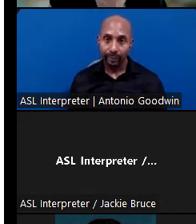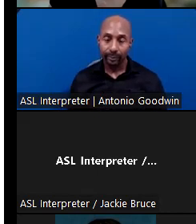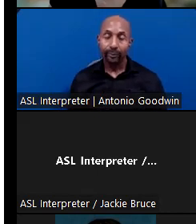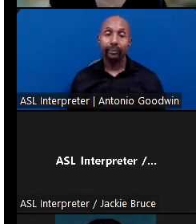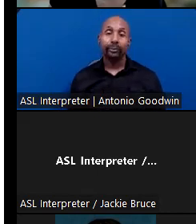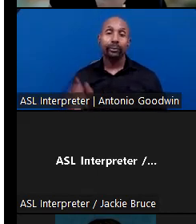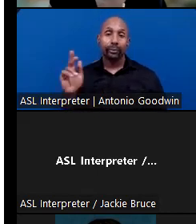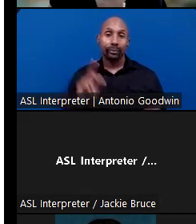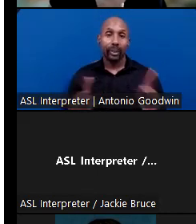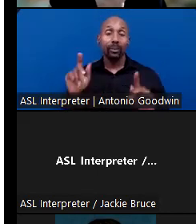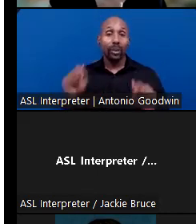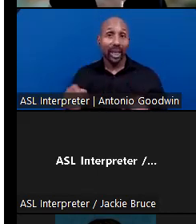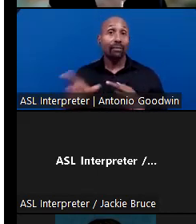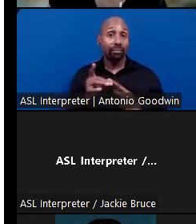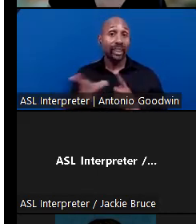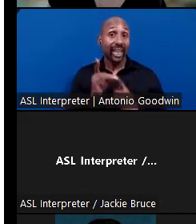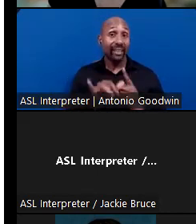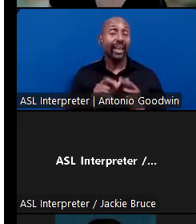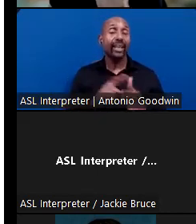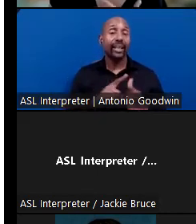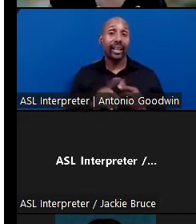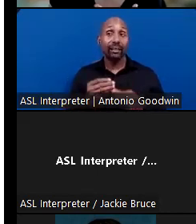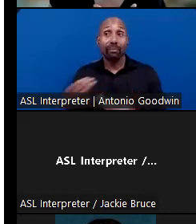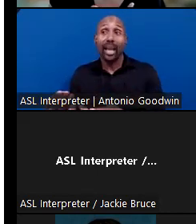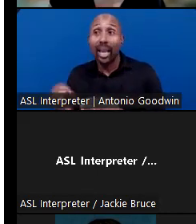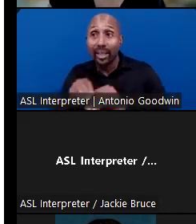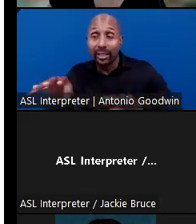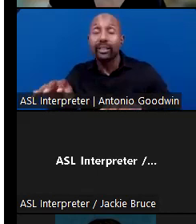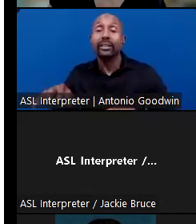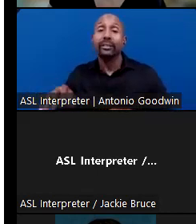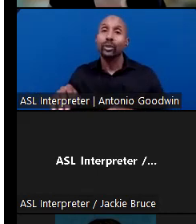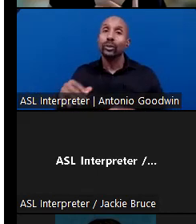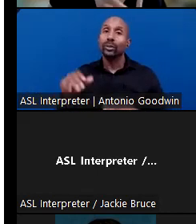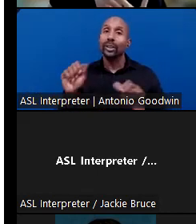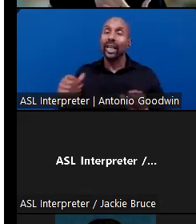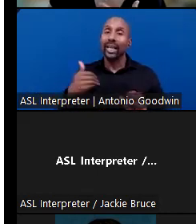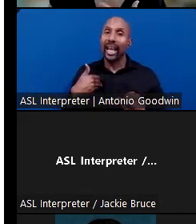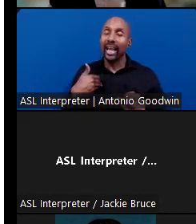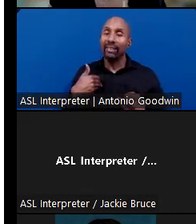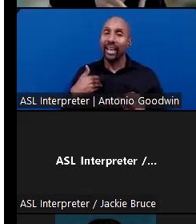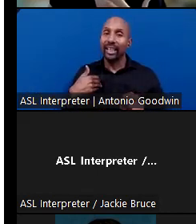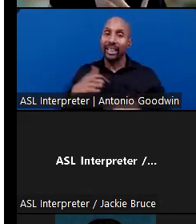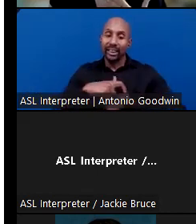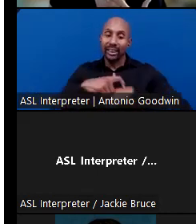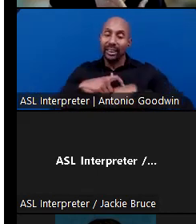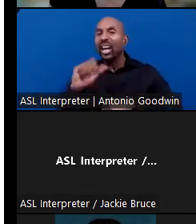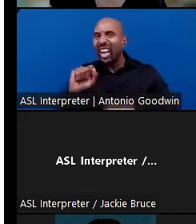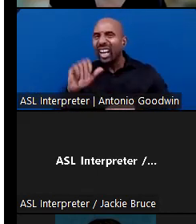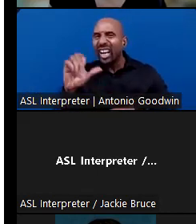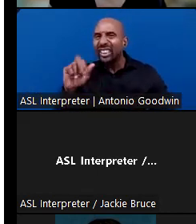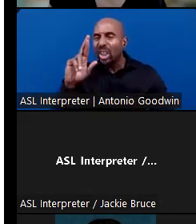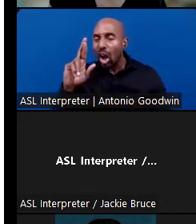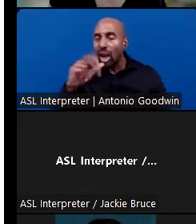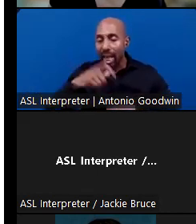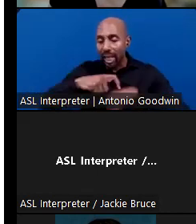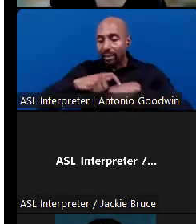it and it can be painful. They can get scars from it, but we do not usually see death and we do not usually see